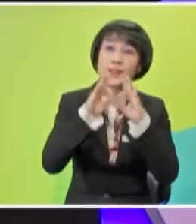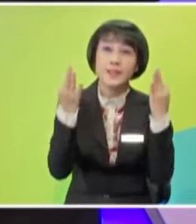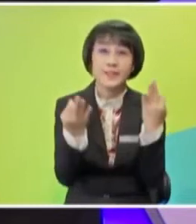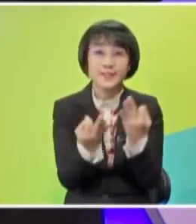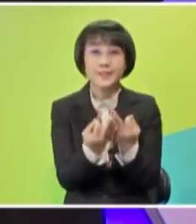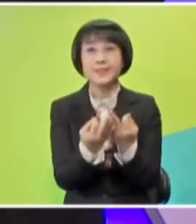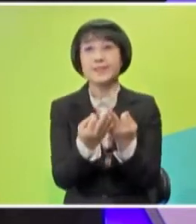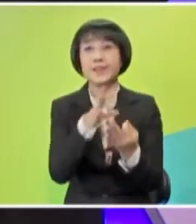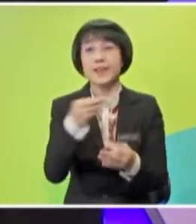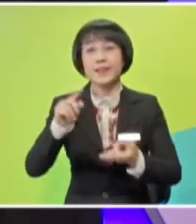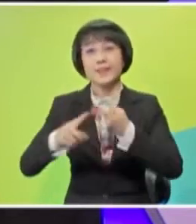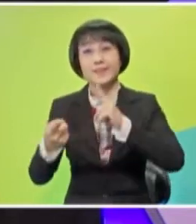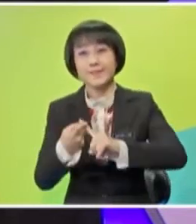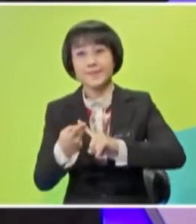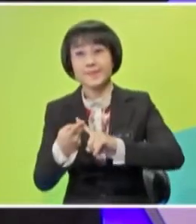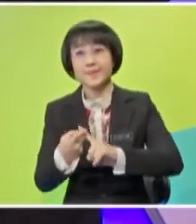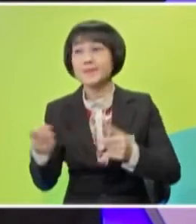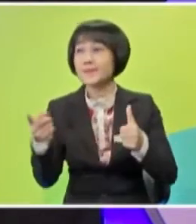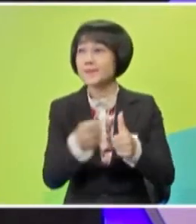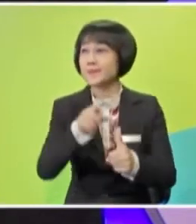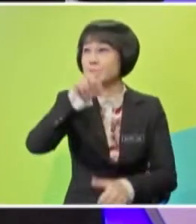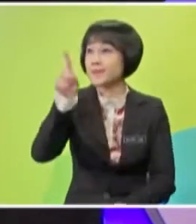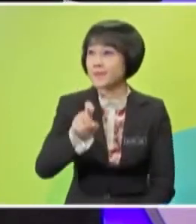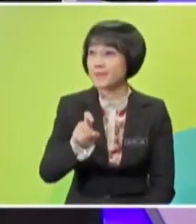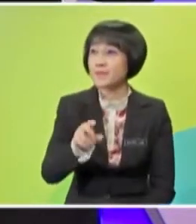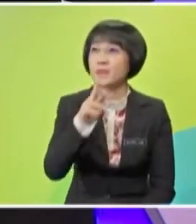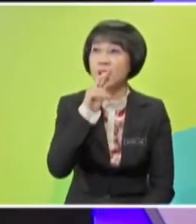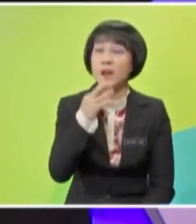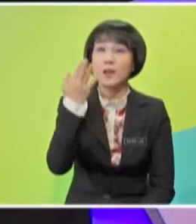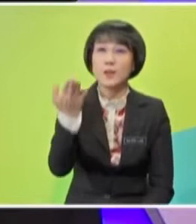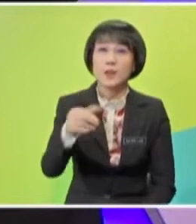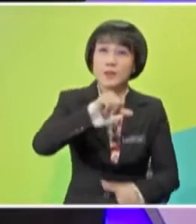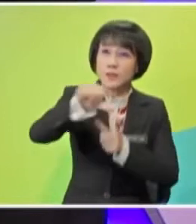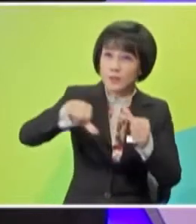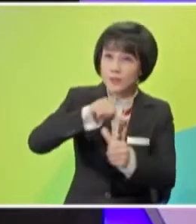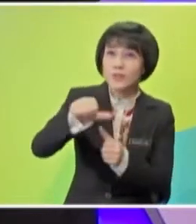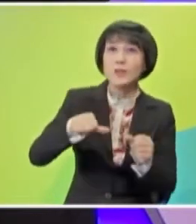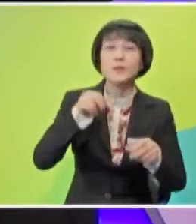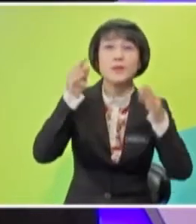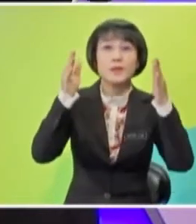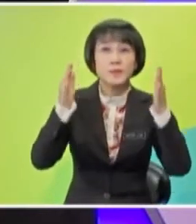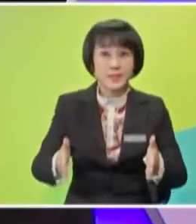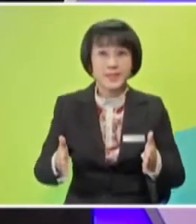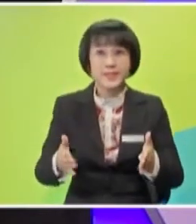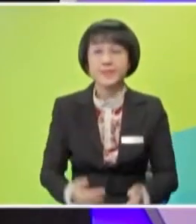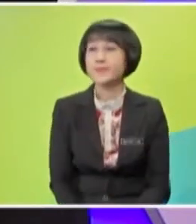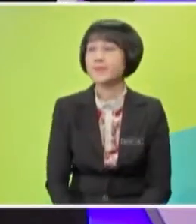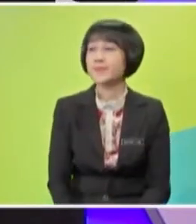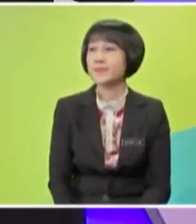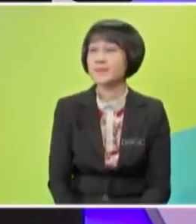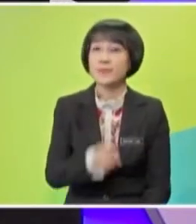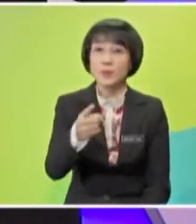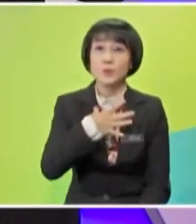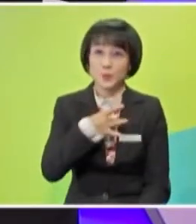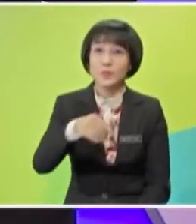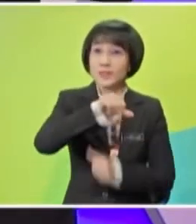school, okay? So the first question would be, are you a sociable person? That's why just now we take the word